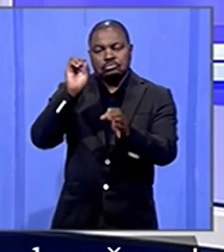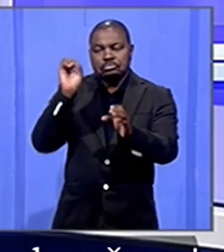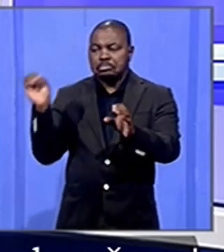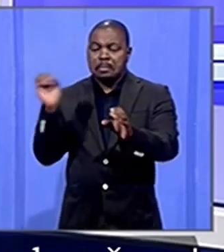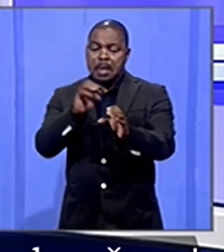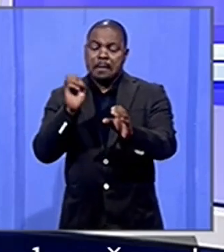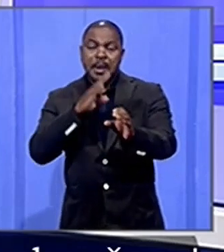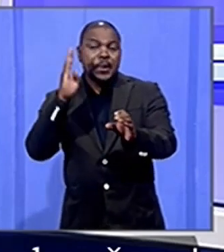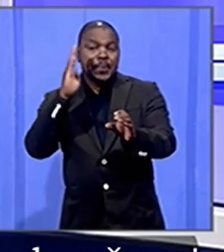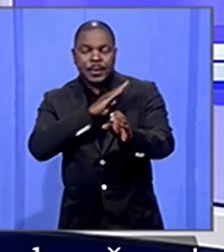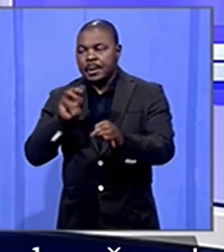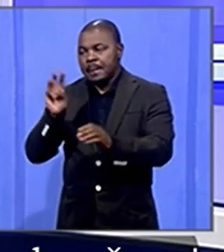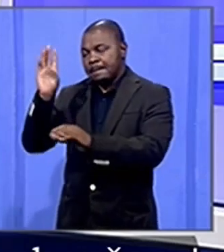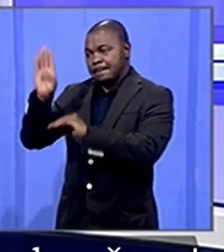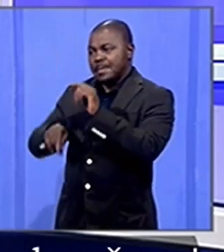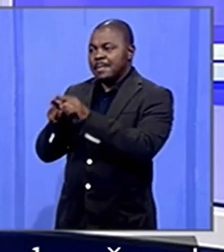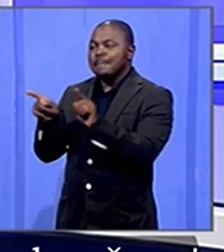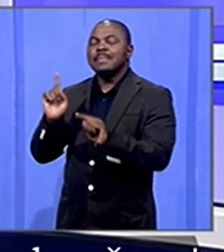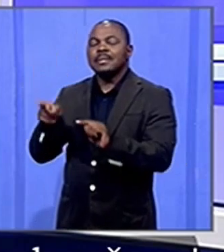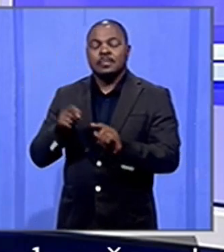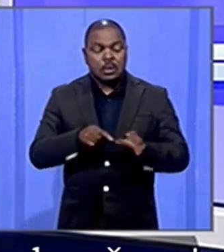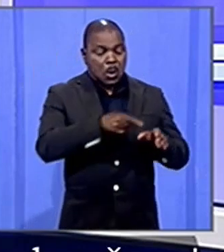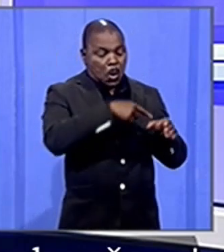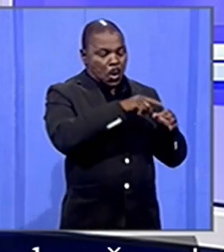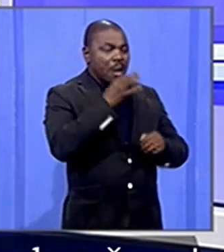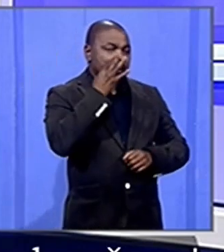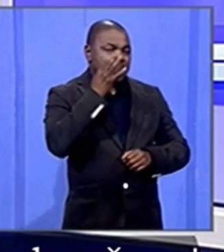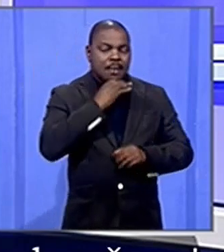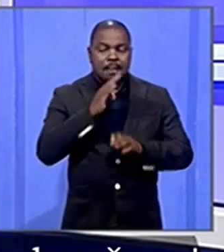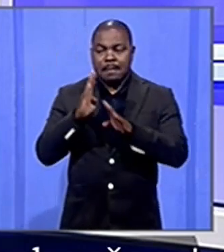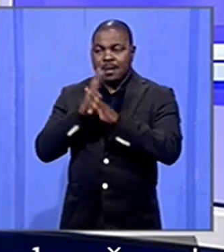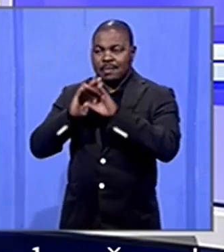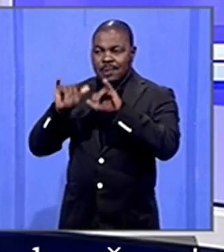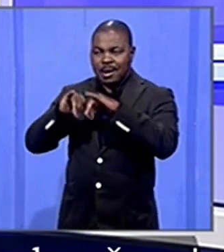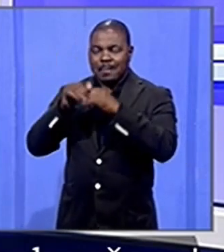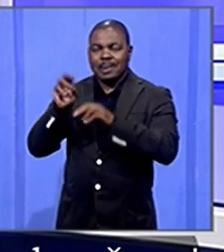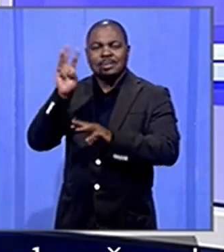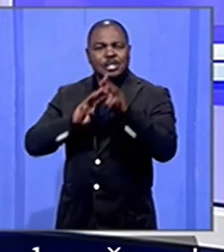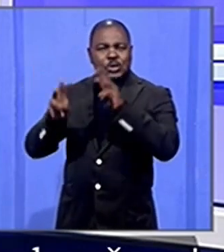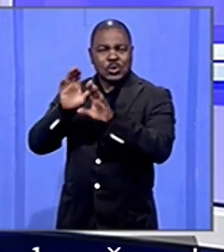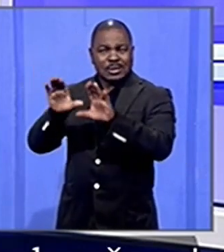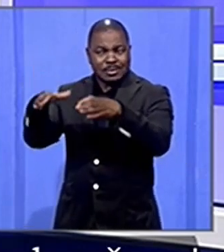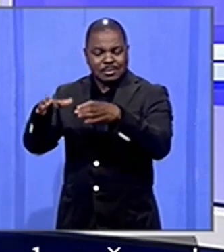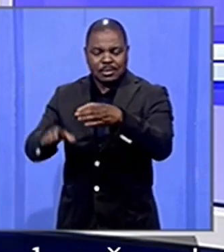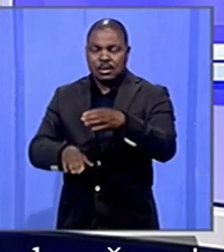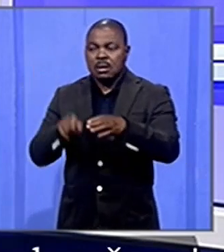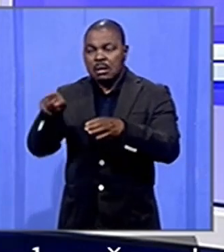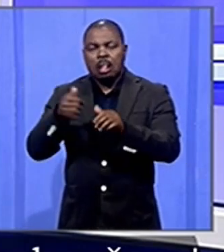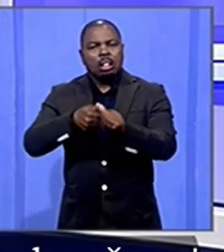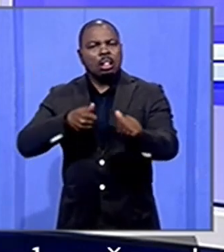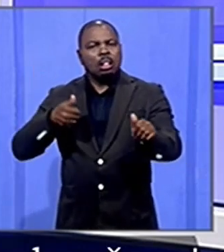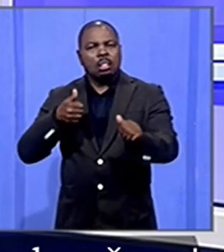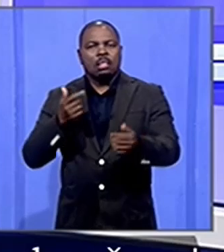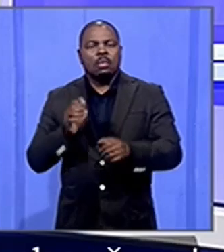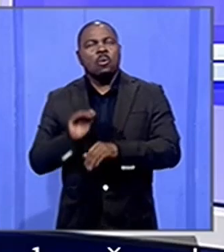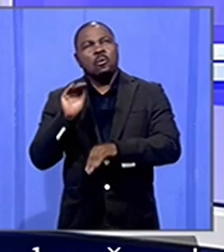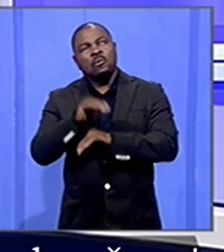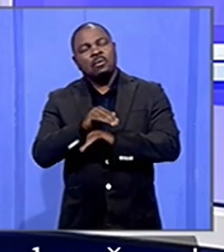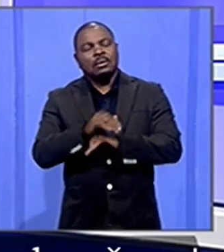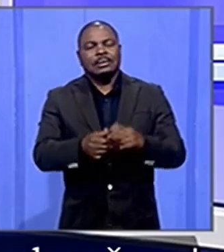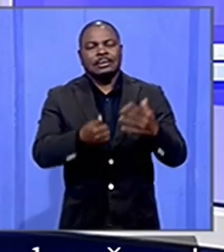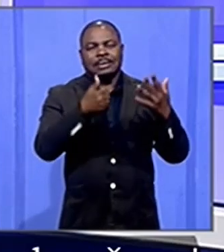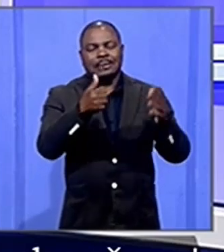penšene ya bašomi. Mokgatlo o re dikhamphani tša praebete tša tšhireletšo di šaletše morago ka diranta tše dibilione